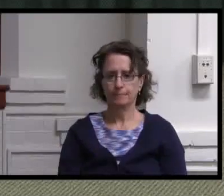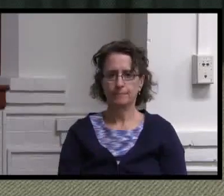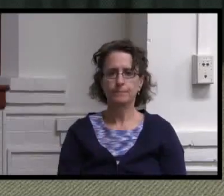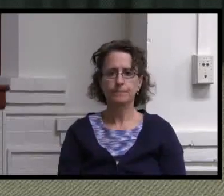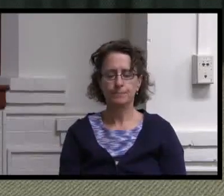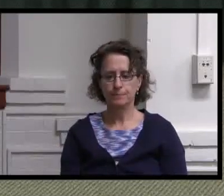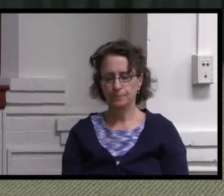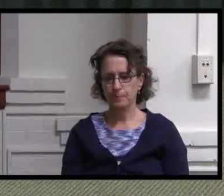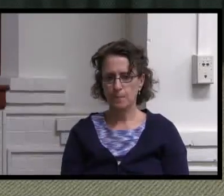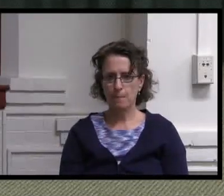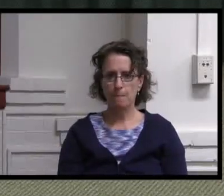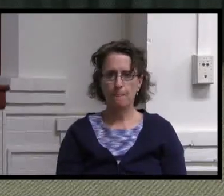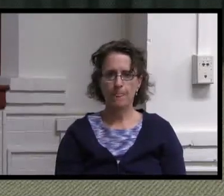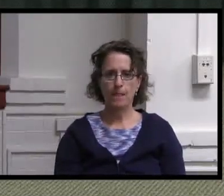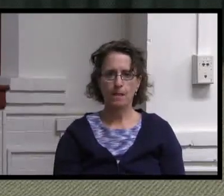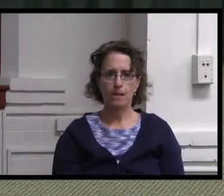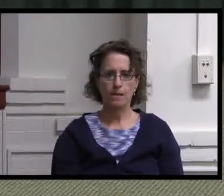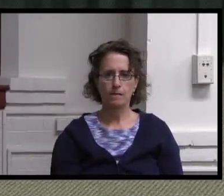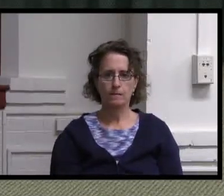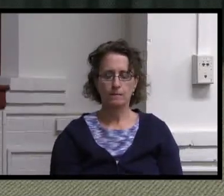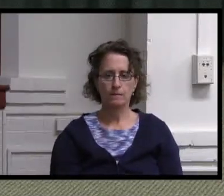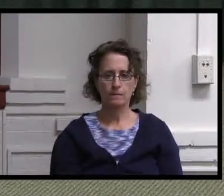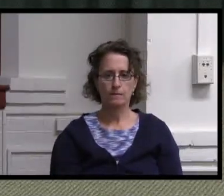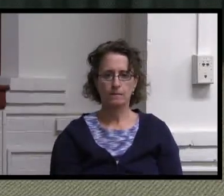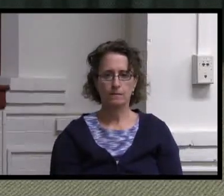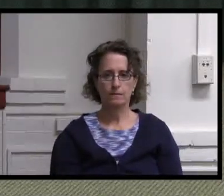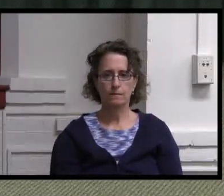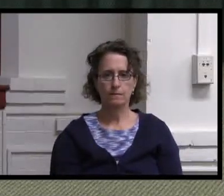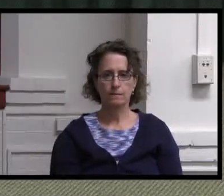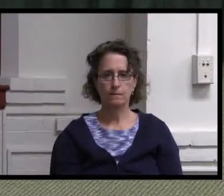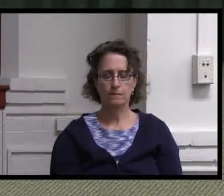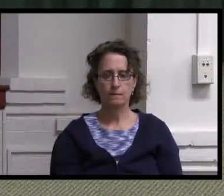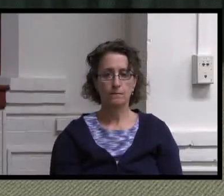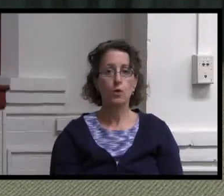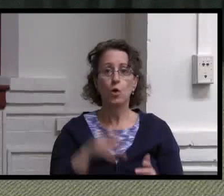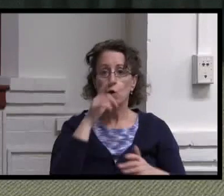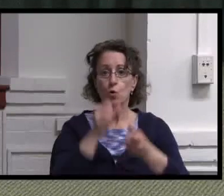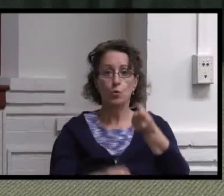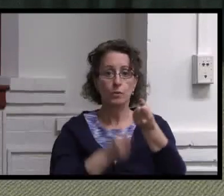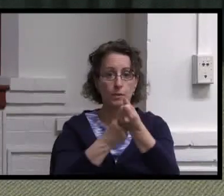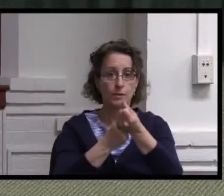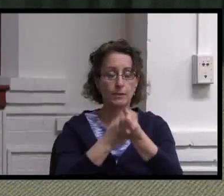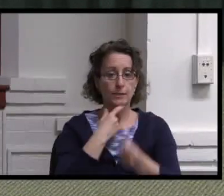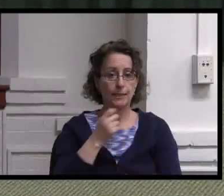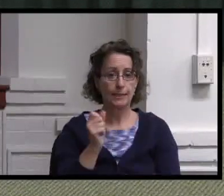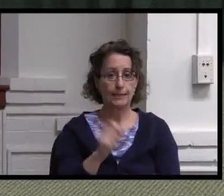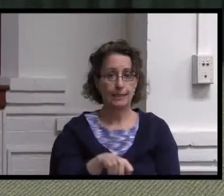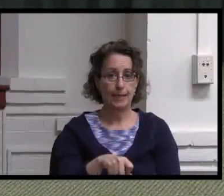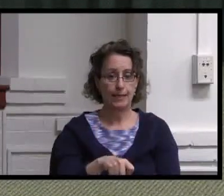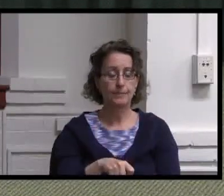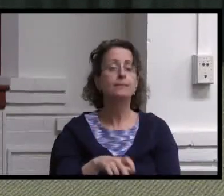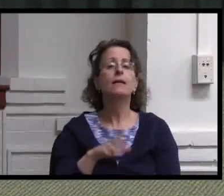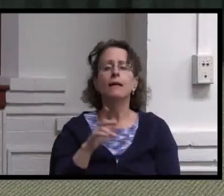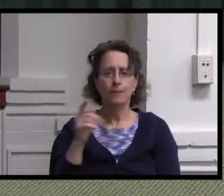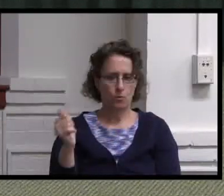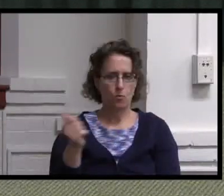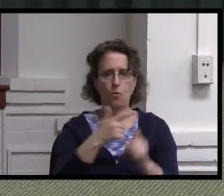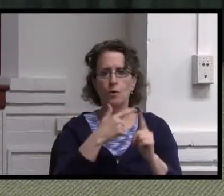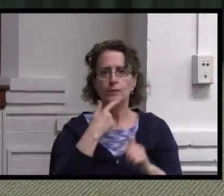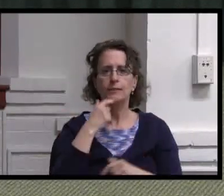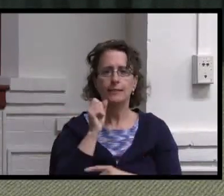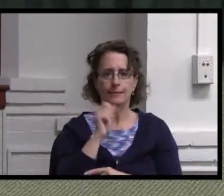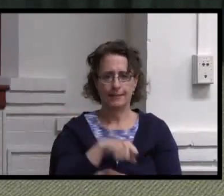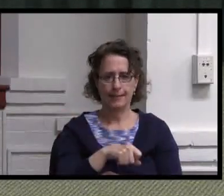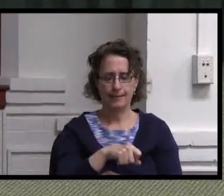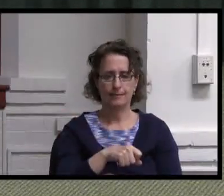Group to oversee the Western Avenue I-91 water main project. All those in favor, please say aye. Aye. Aye. Anyone